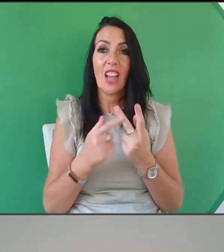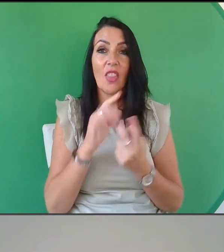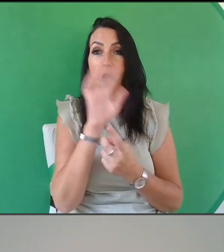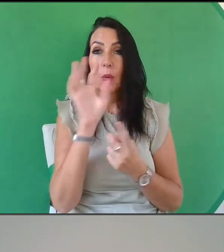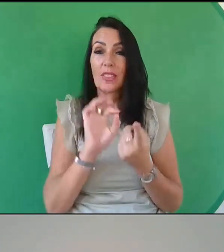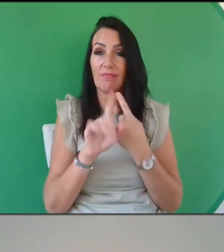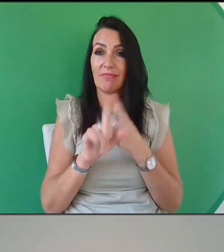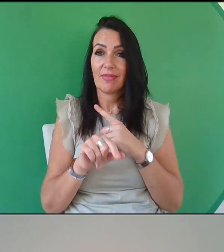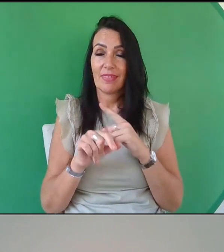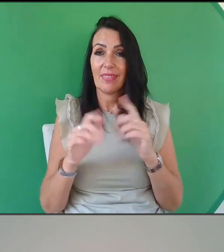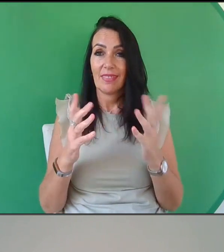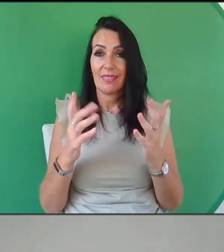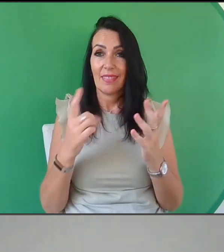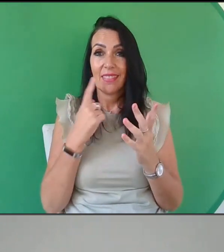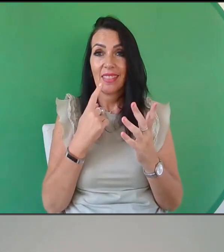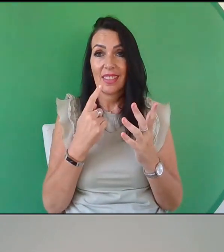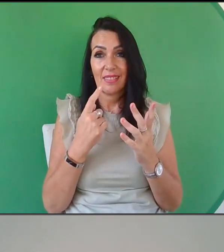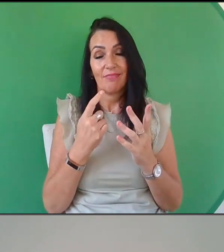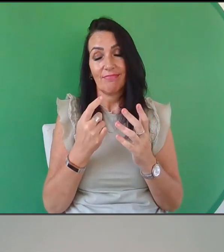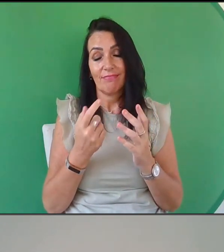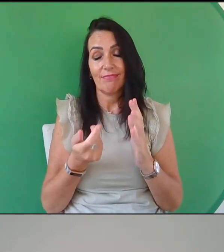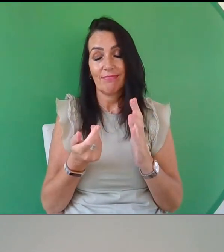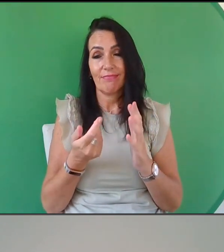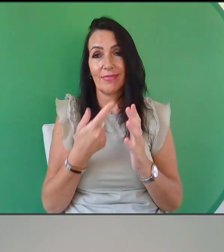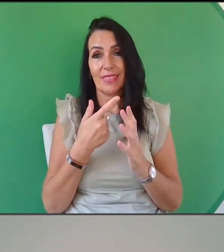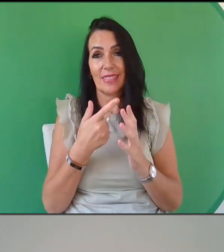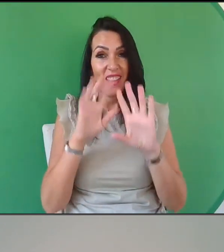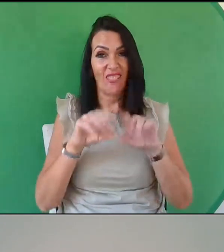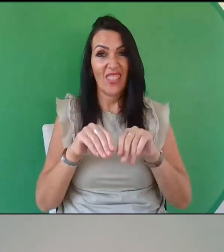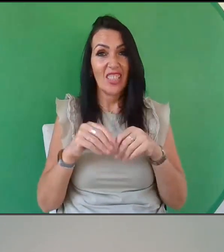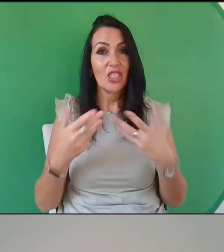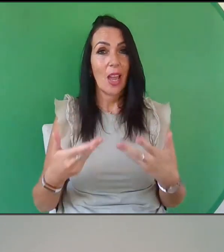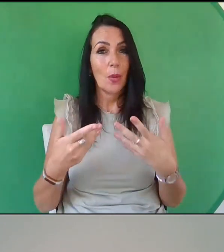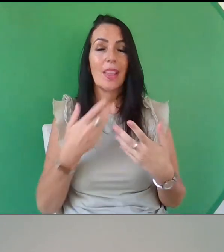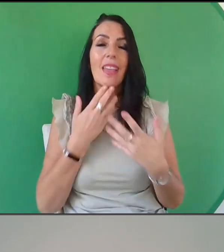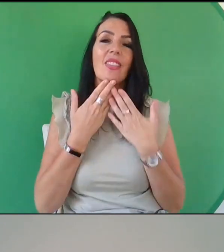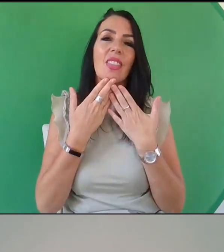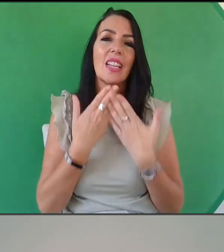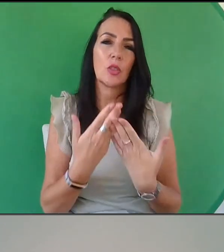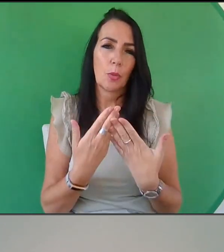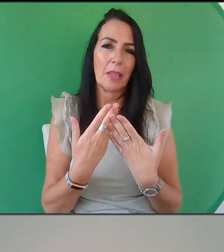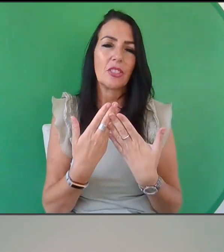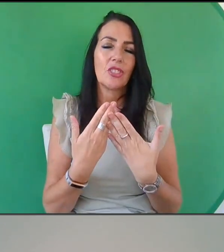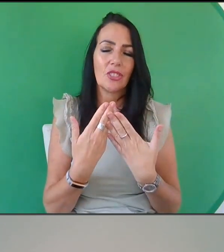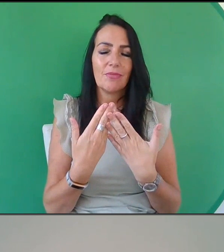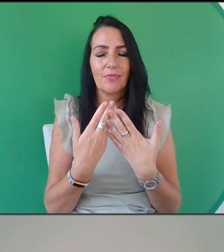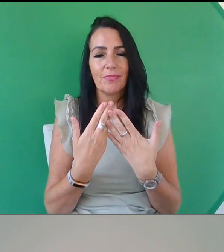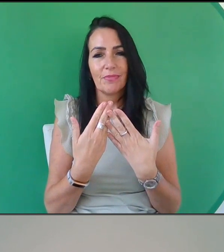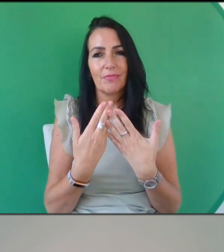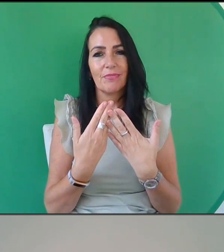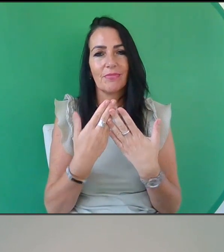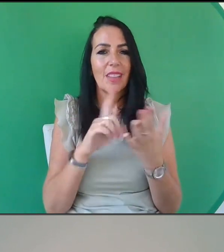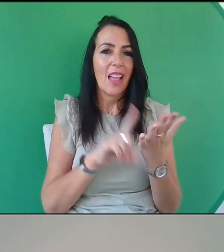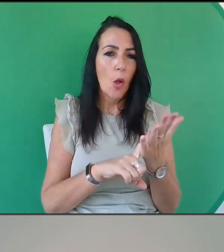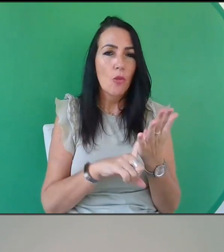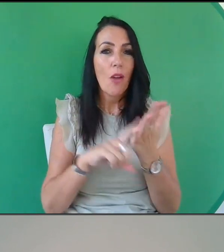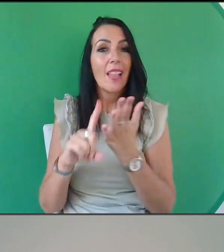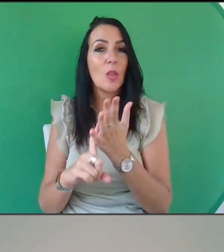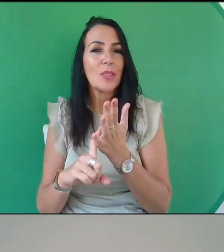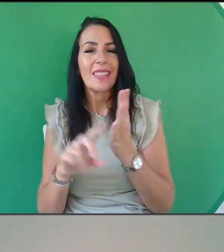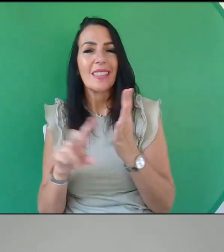So I think it just remains for me to wrap it up. Say thank you so much to Laura and Lucy for a